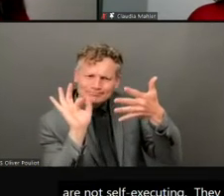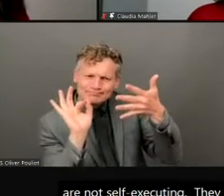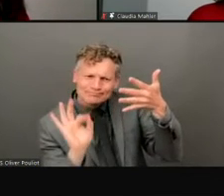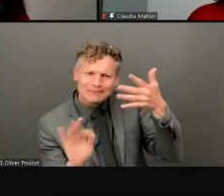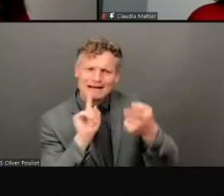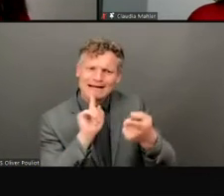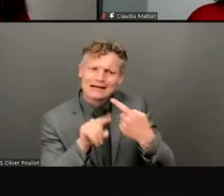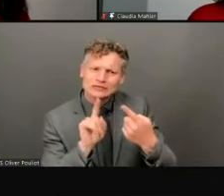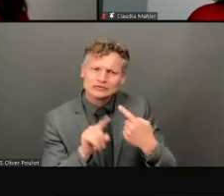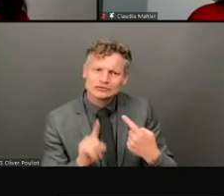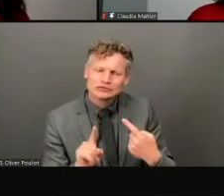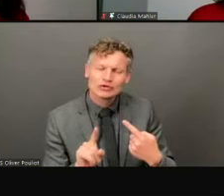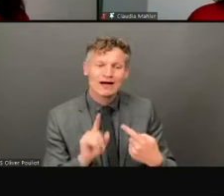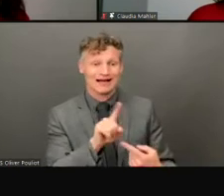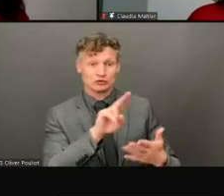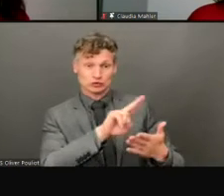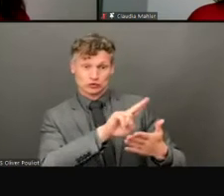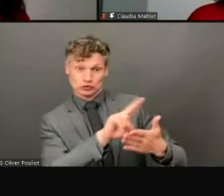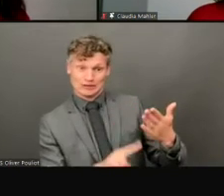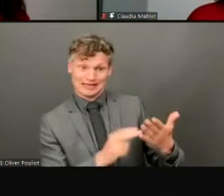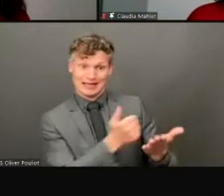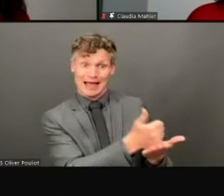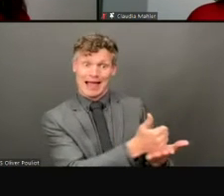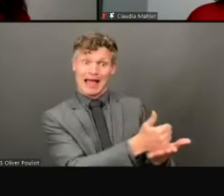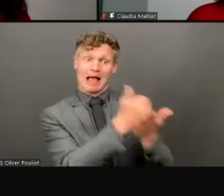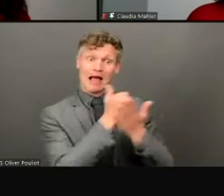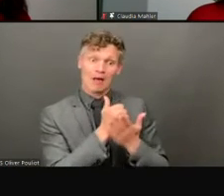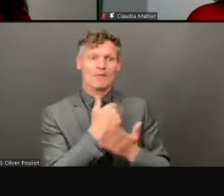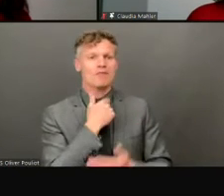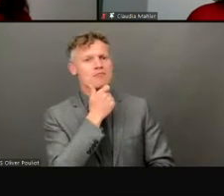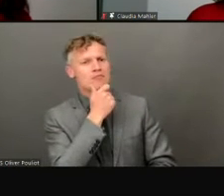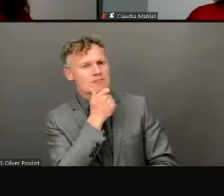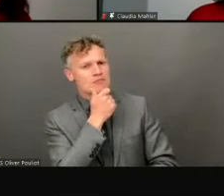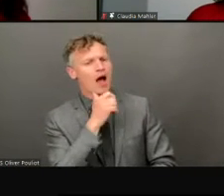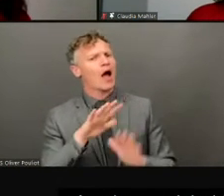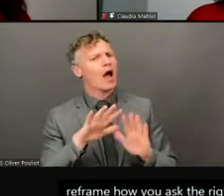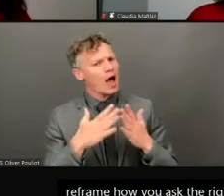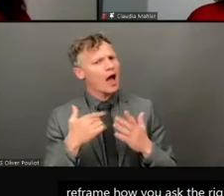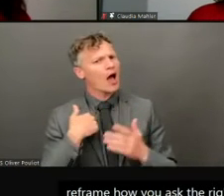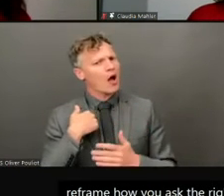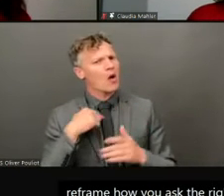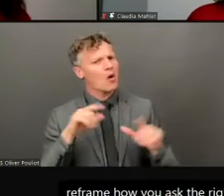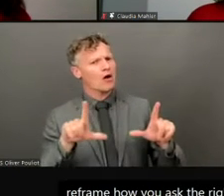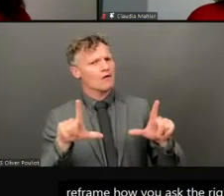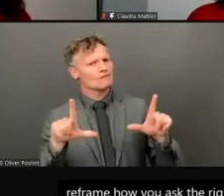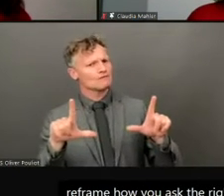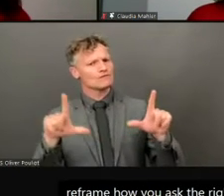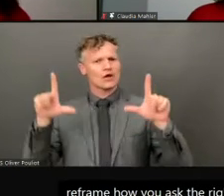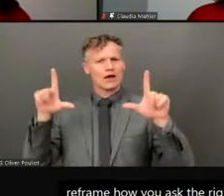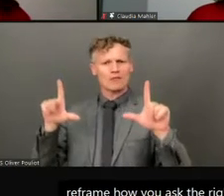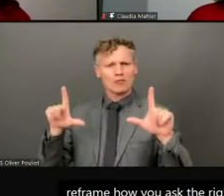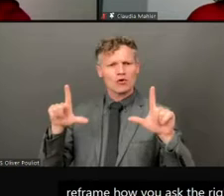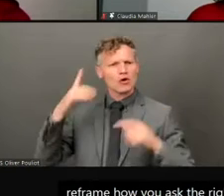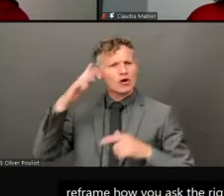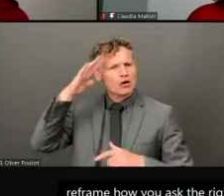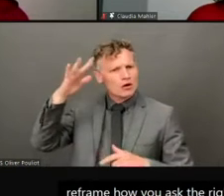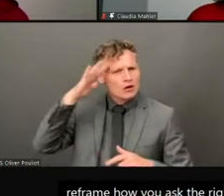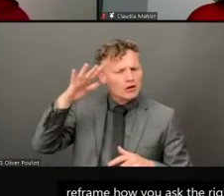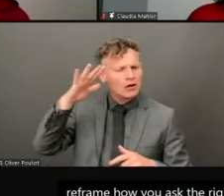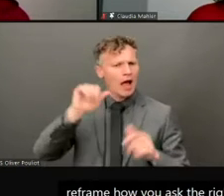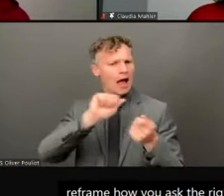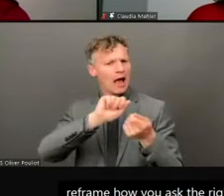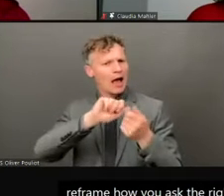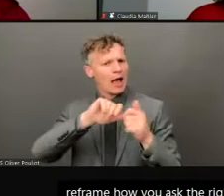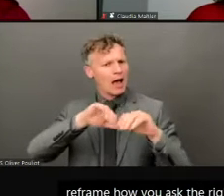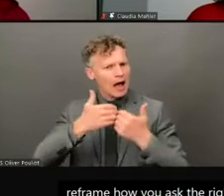ask the right questions and how you seek solutions. And so I think there is a very direct causal link